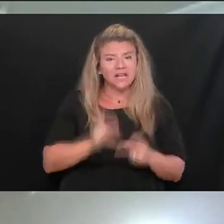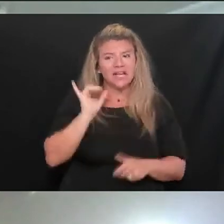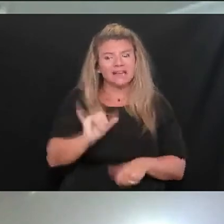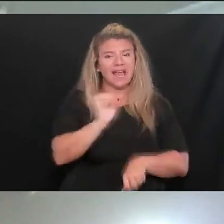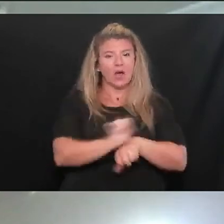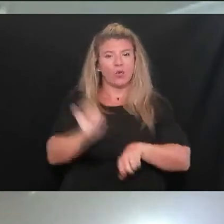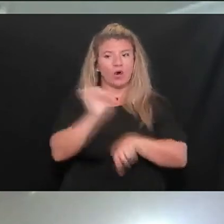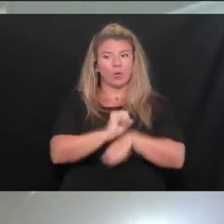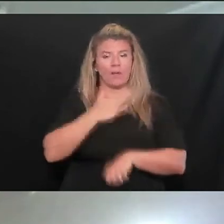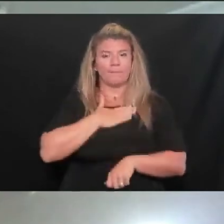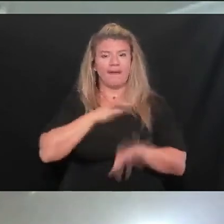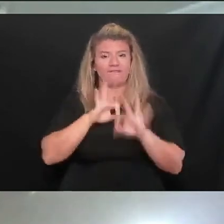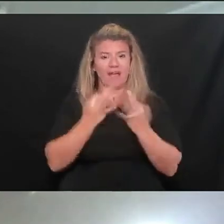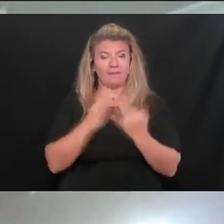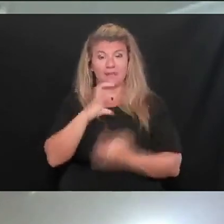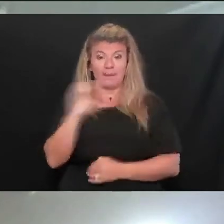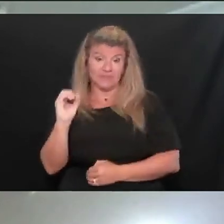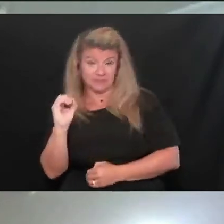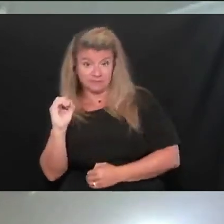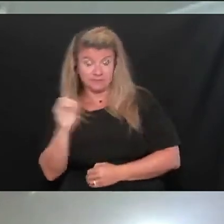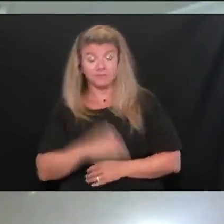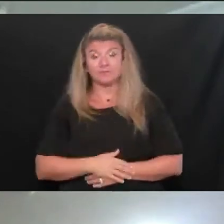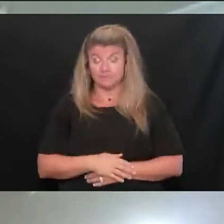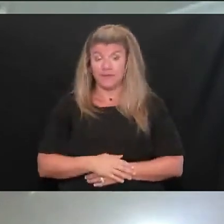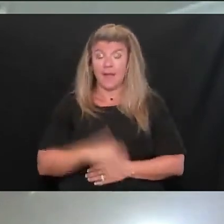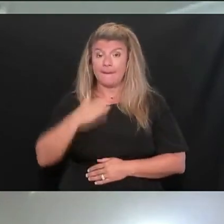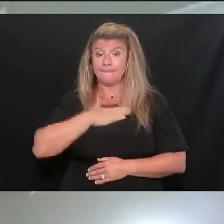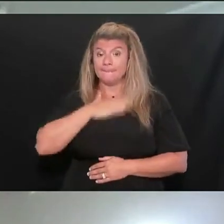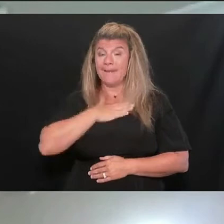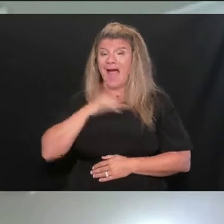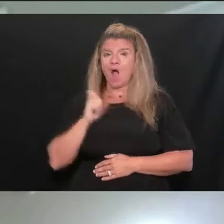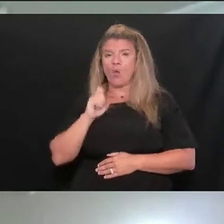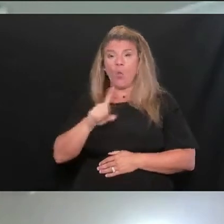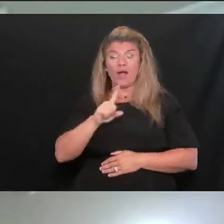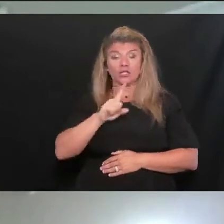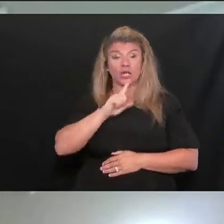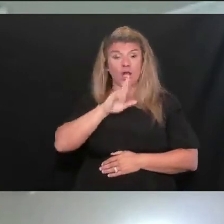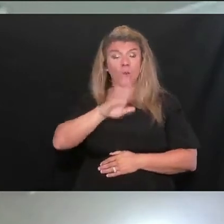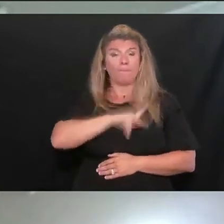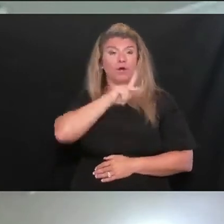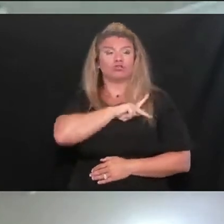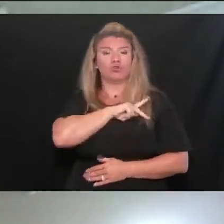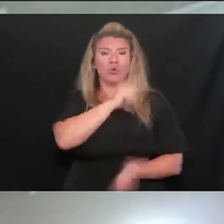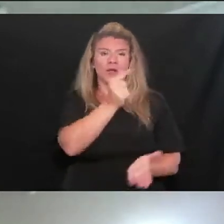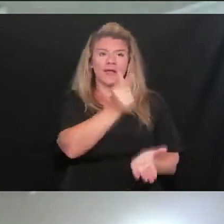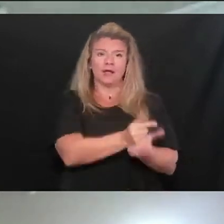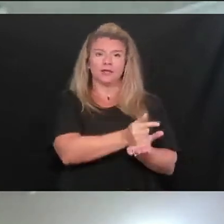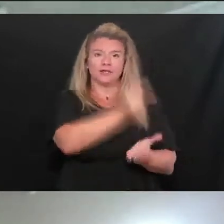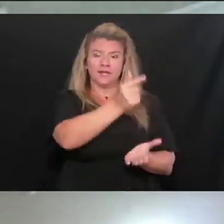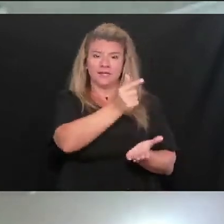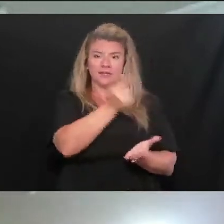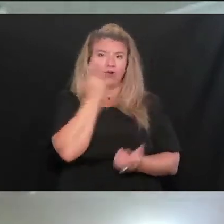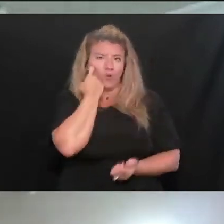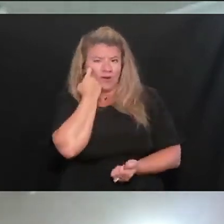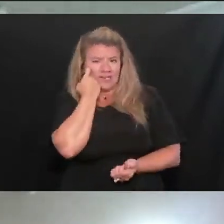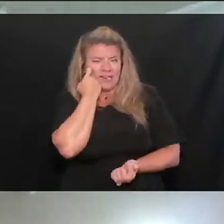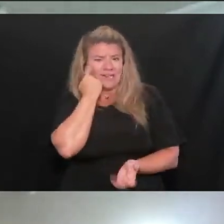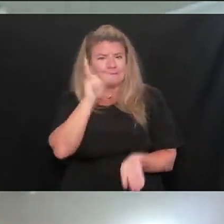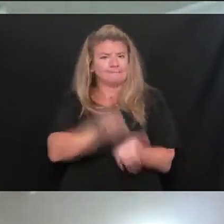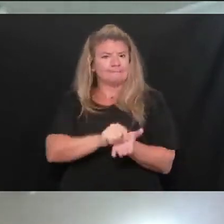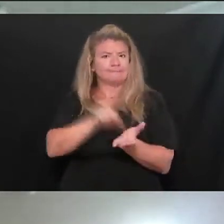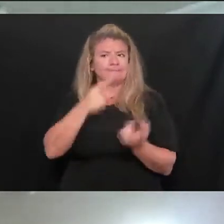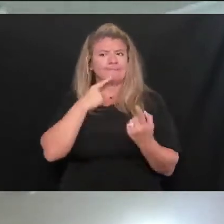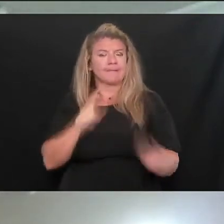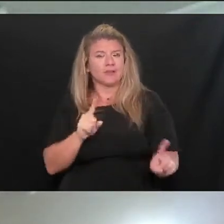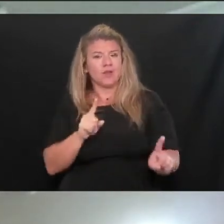with my family's companies." My question is, were personal guarantees that have been in the news lately personal